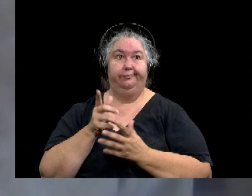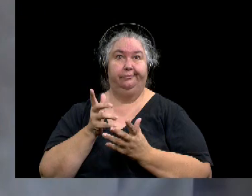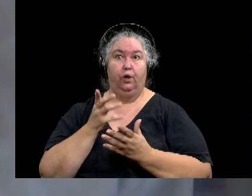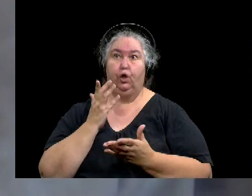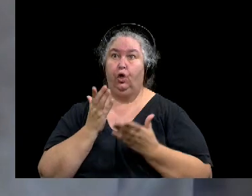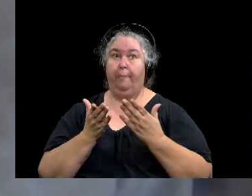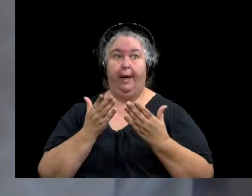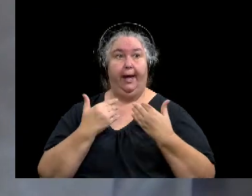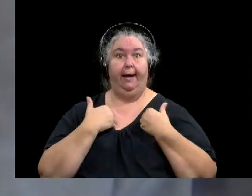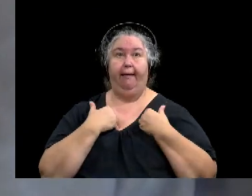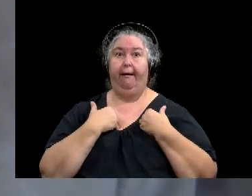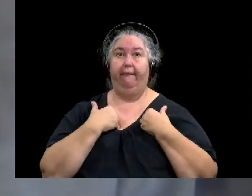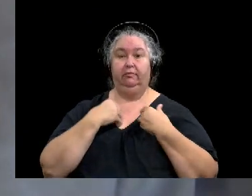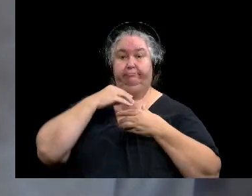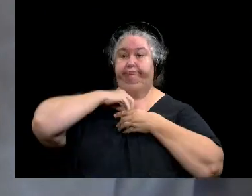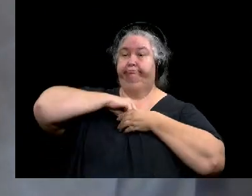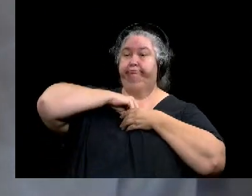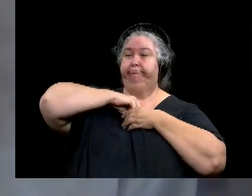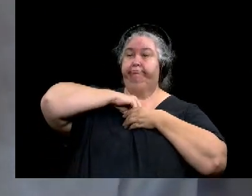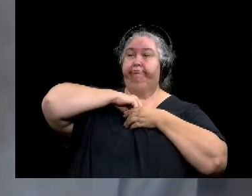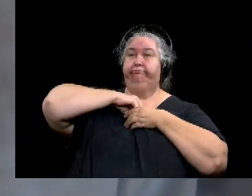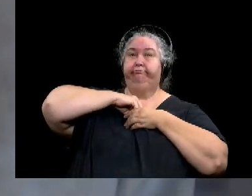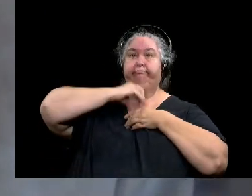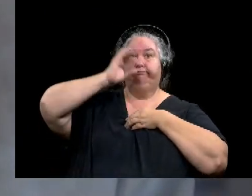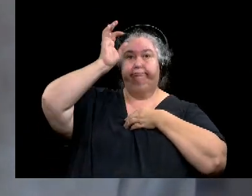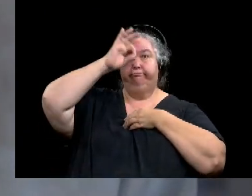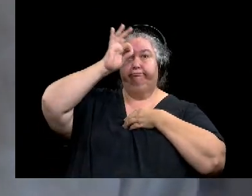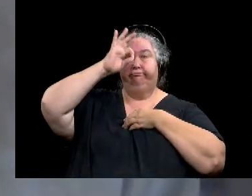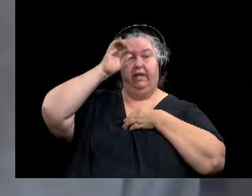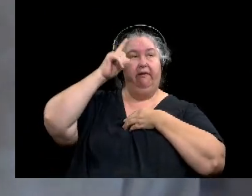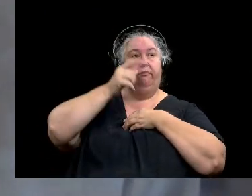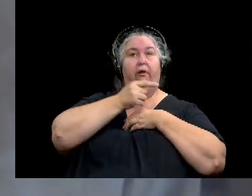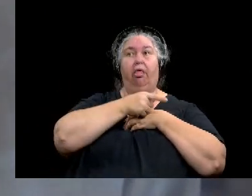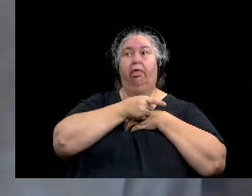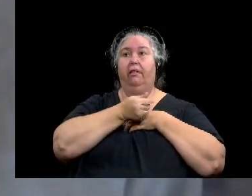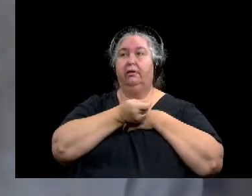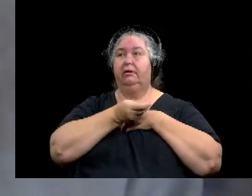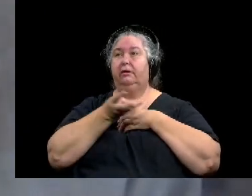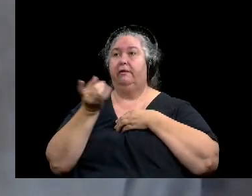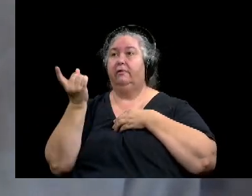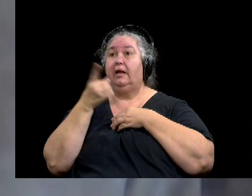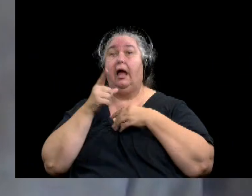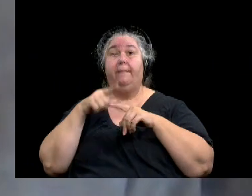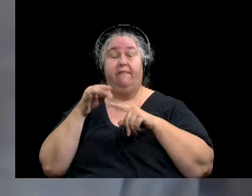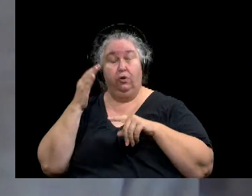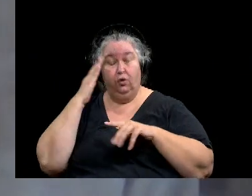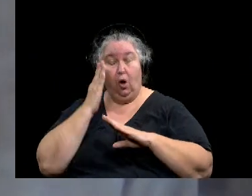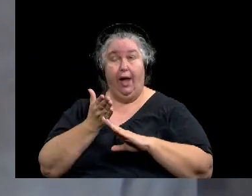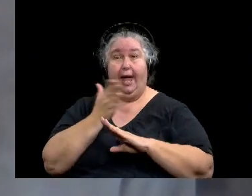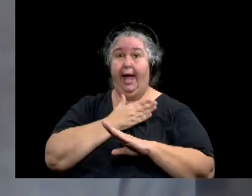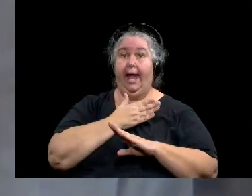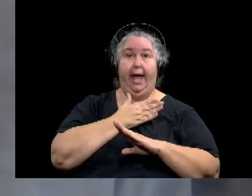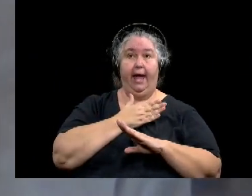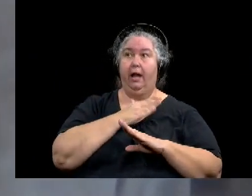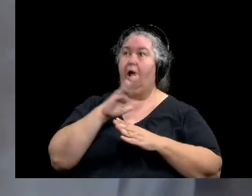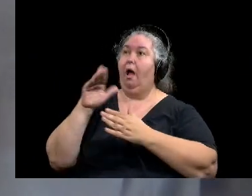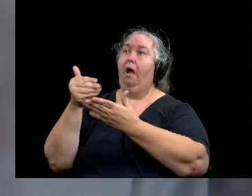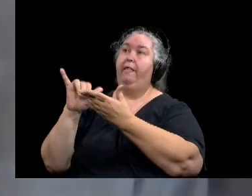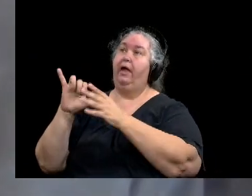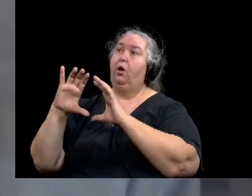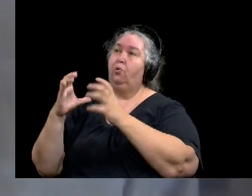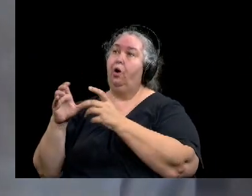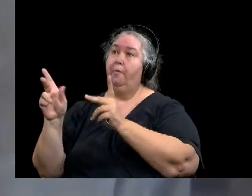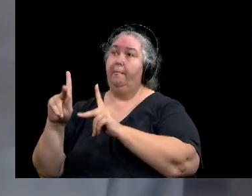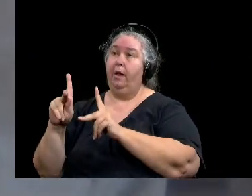may have COVID and not know it for many days. And if you knew it ahead of time, there's all that group of people that you would